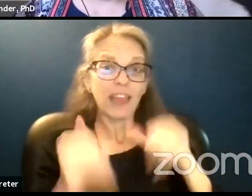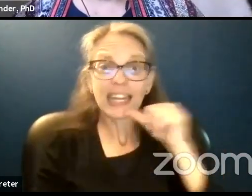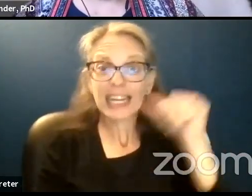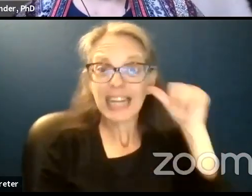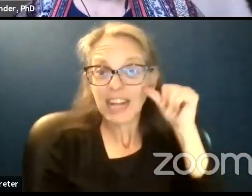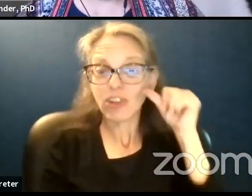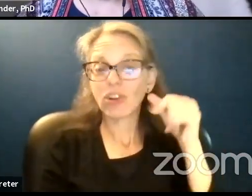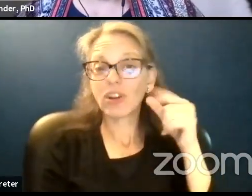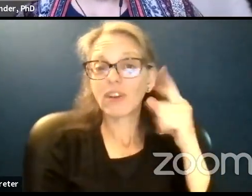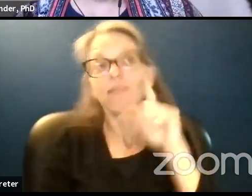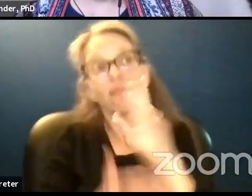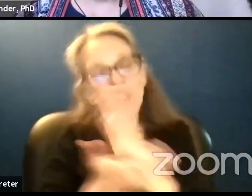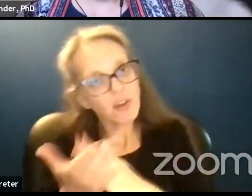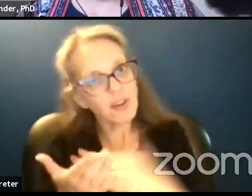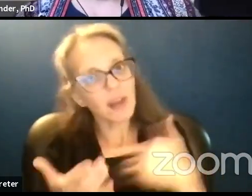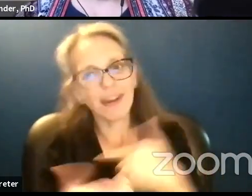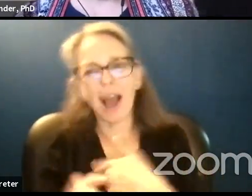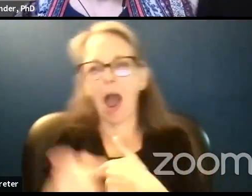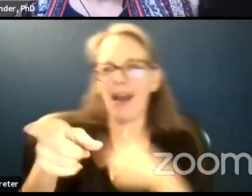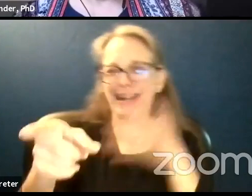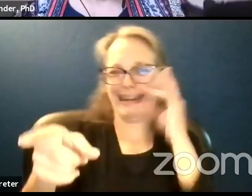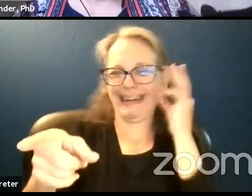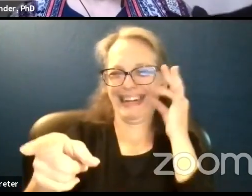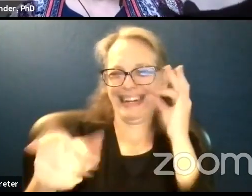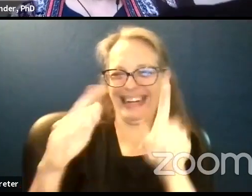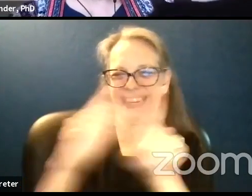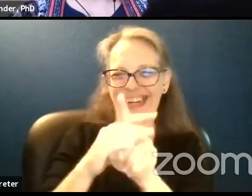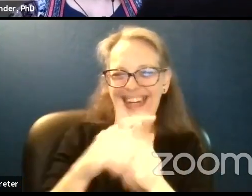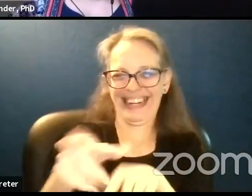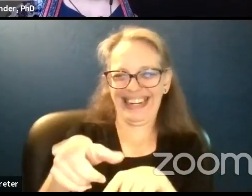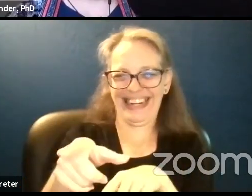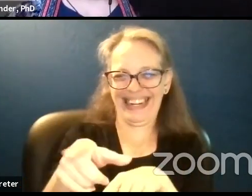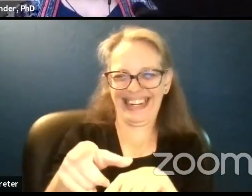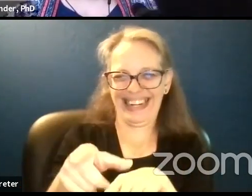not everywhere in the world. Oh, Michelle's kitty's making an appearance.